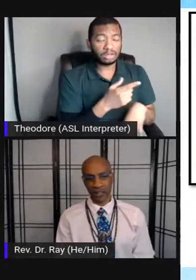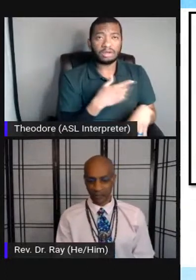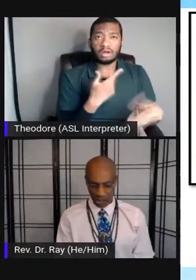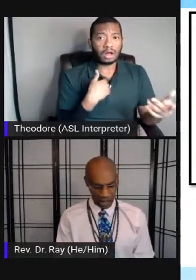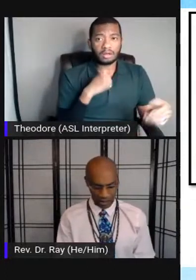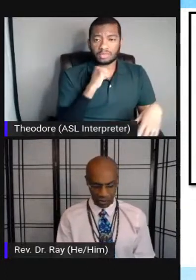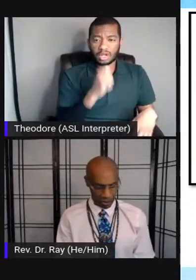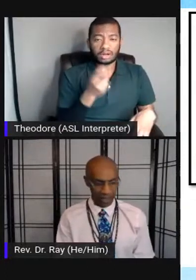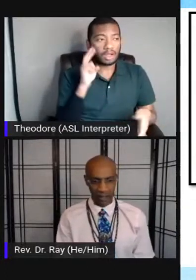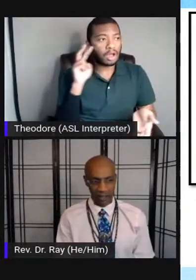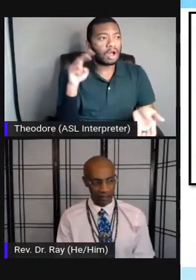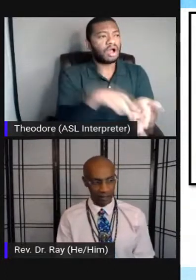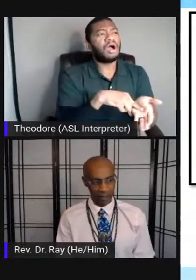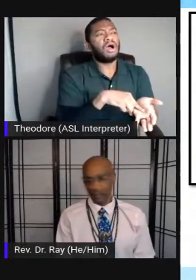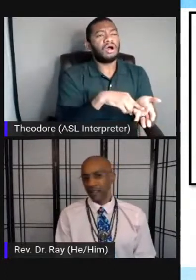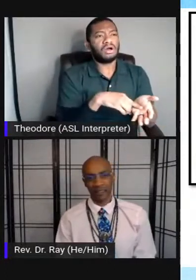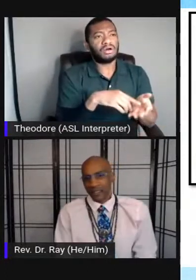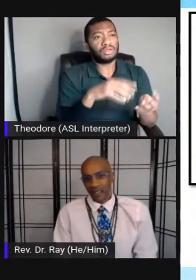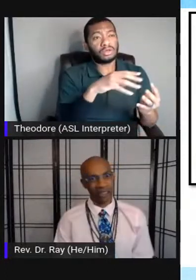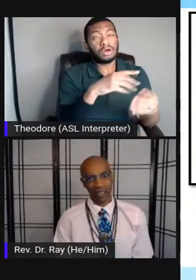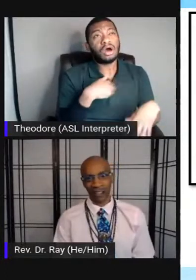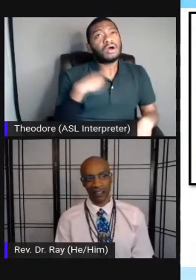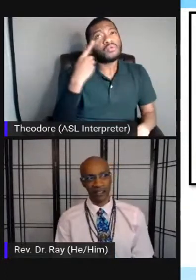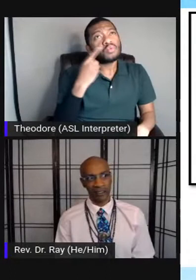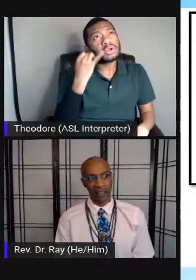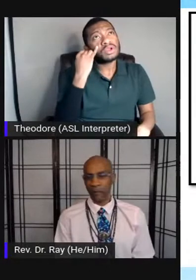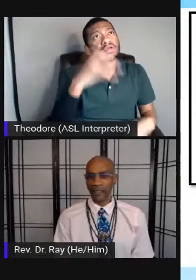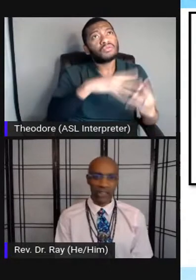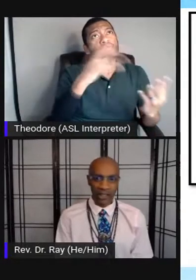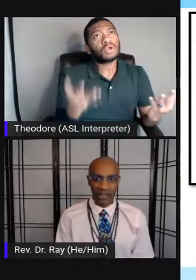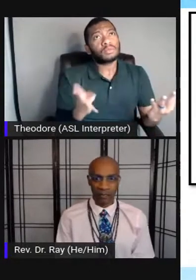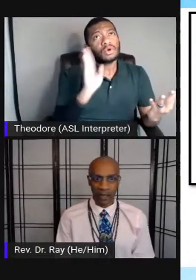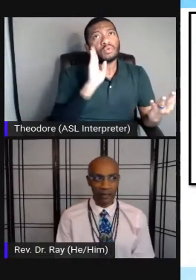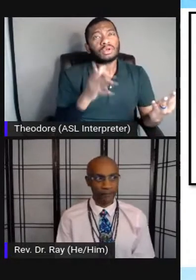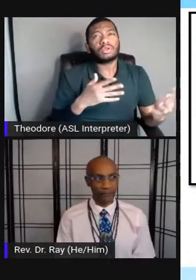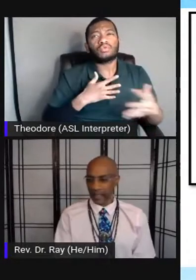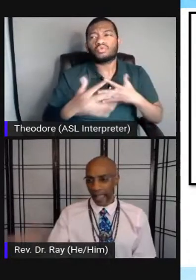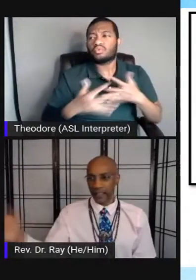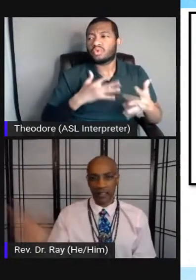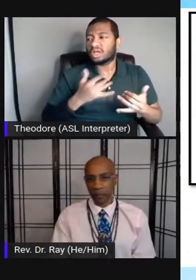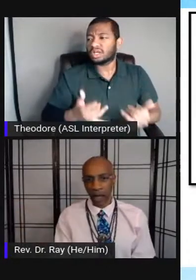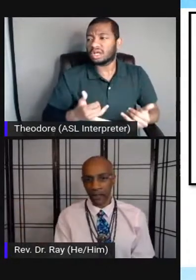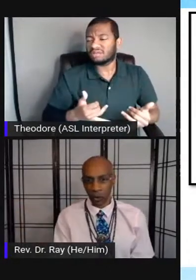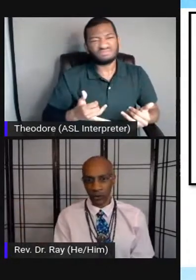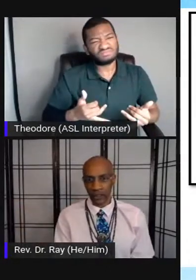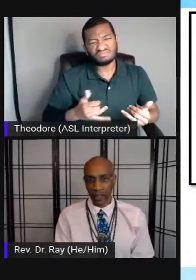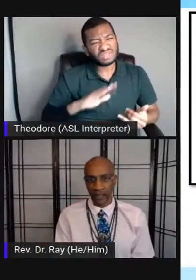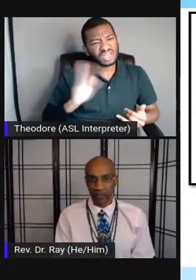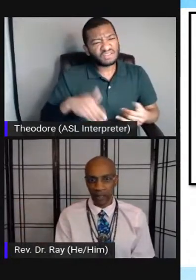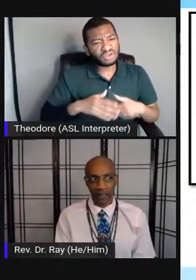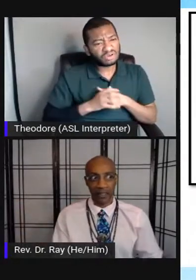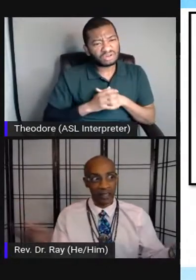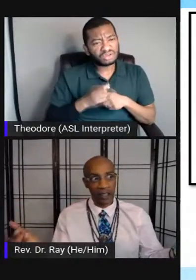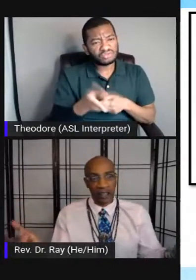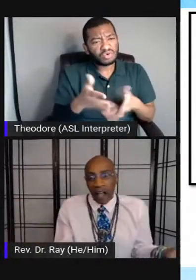those seven shades of gray, just, everybody judges me. They can't get to the pot of gold at the end